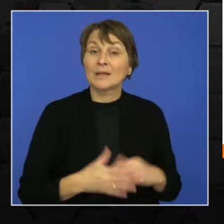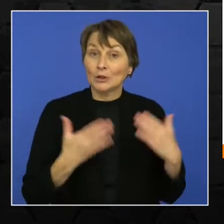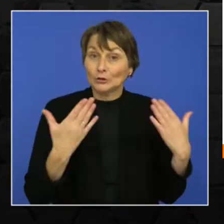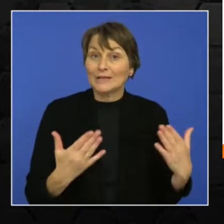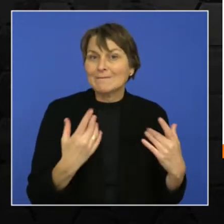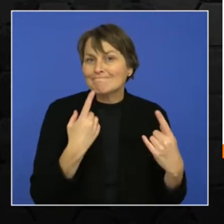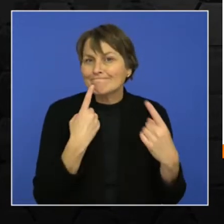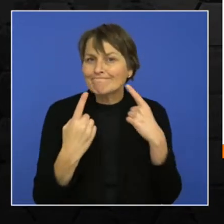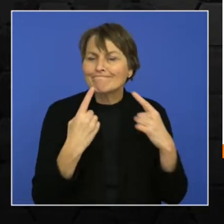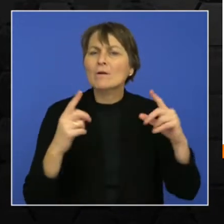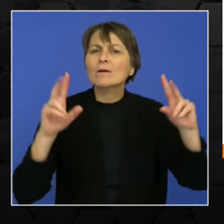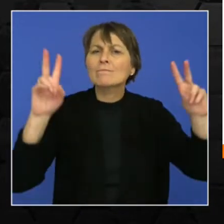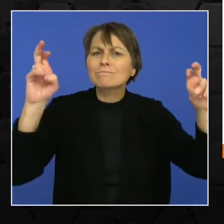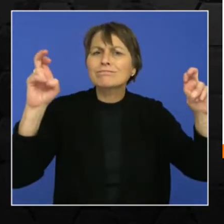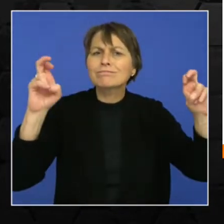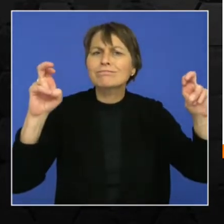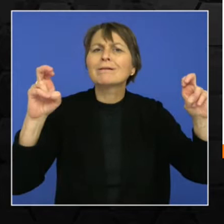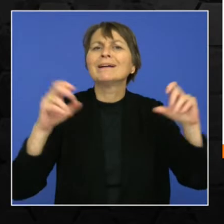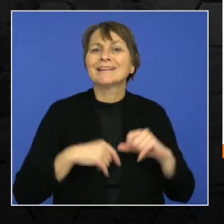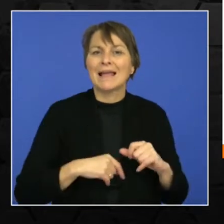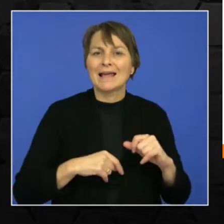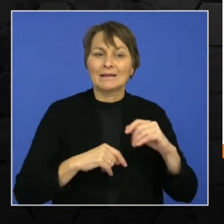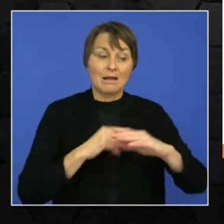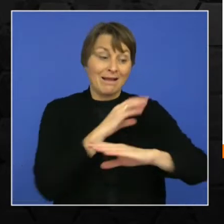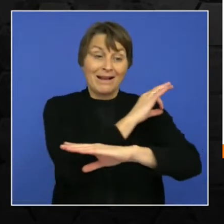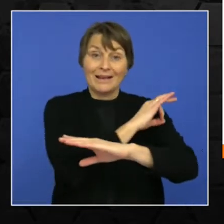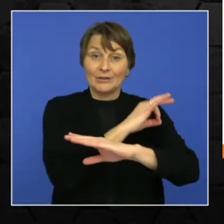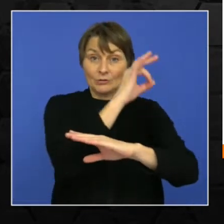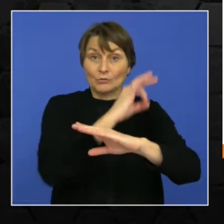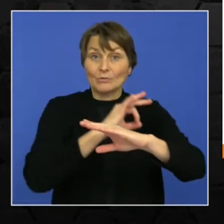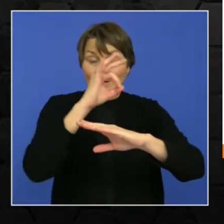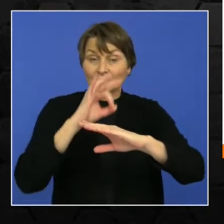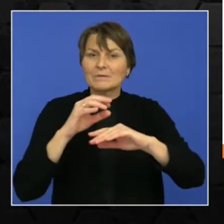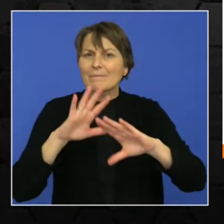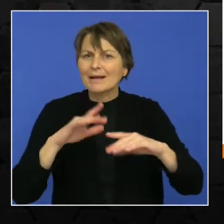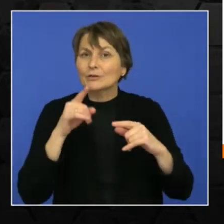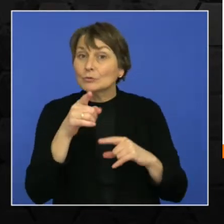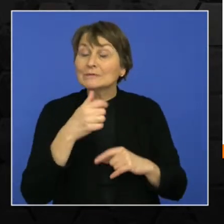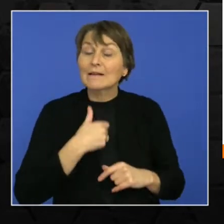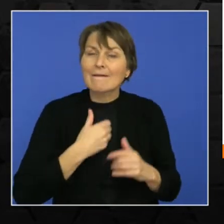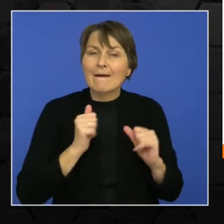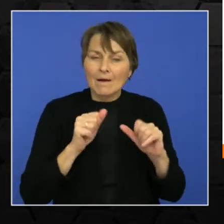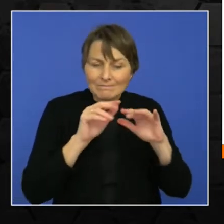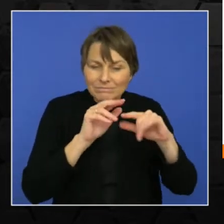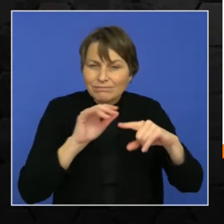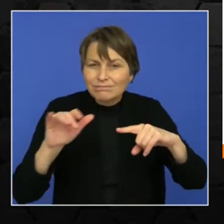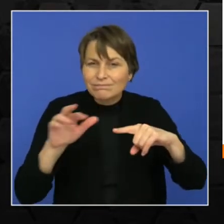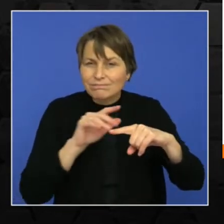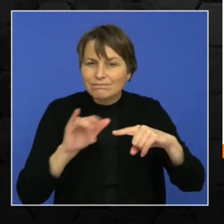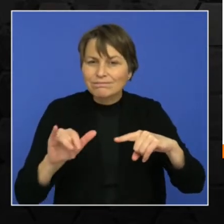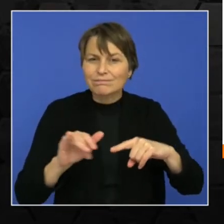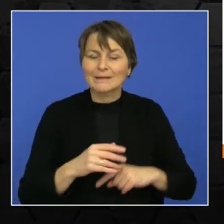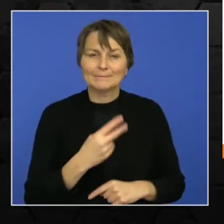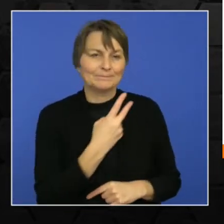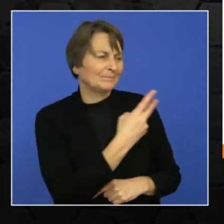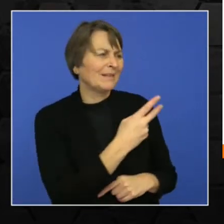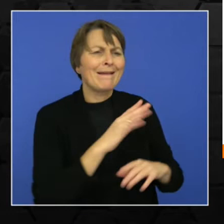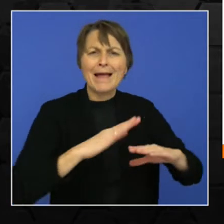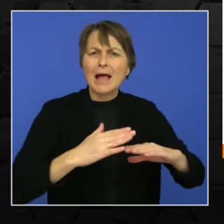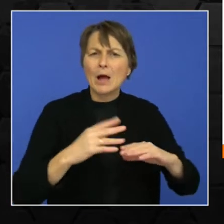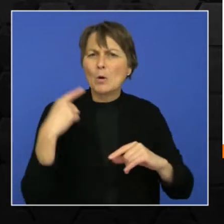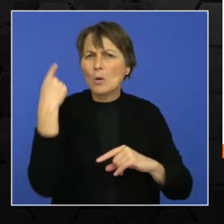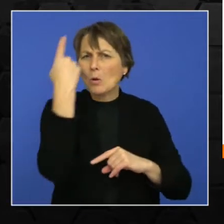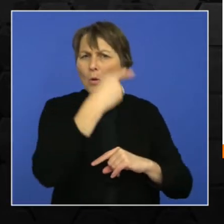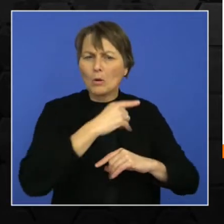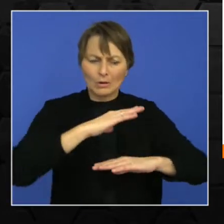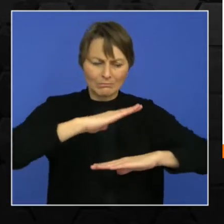also using TensorFlow.js if you are a JavaScript developer. Cool. So I'm just giving you a normal architecture out of it, how you can do that